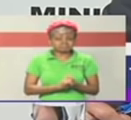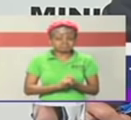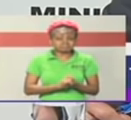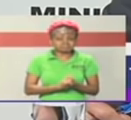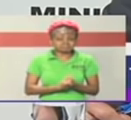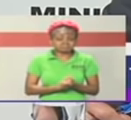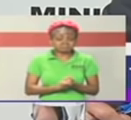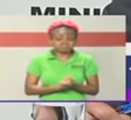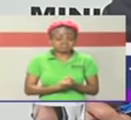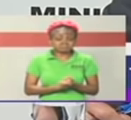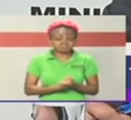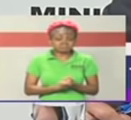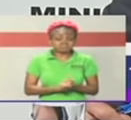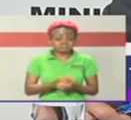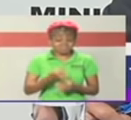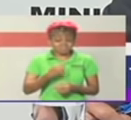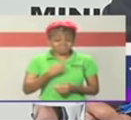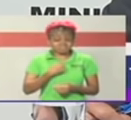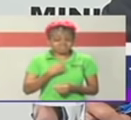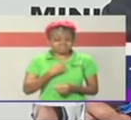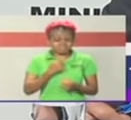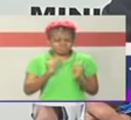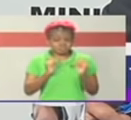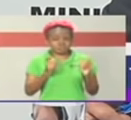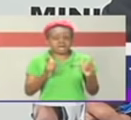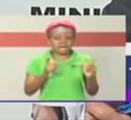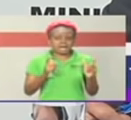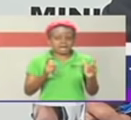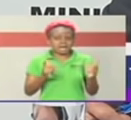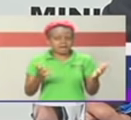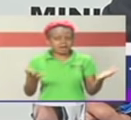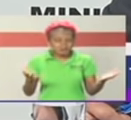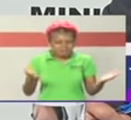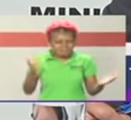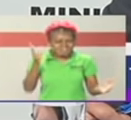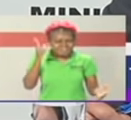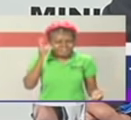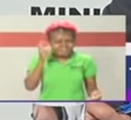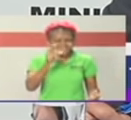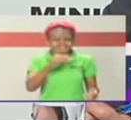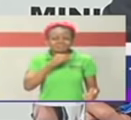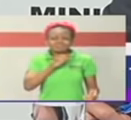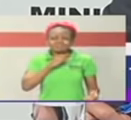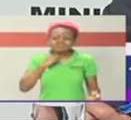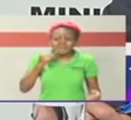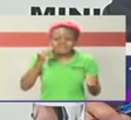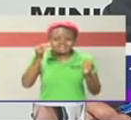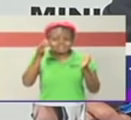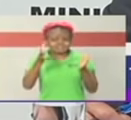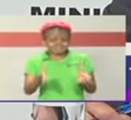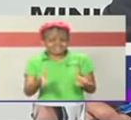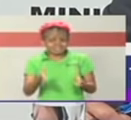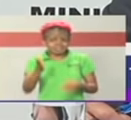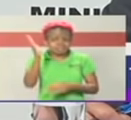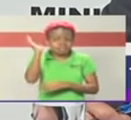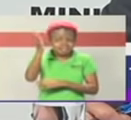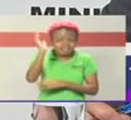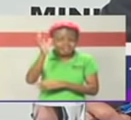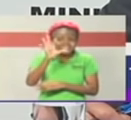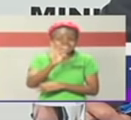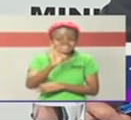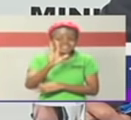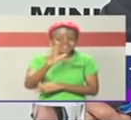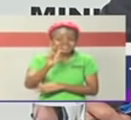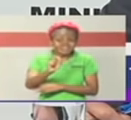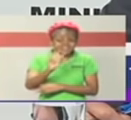I was taken aback hearing a pastor on 95.5, and this has nothing to do with the media. You